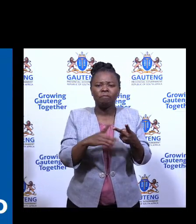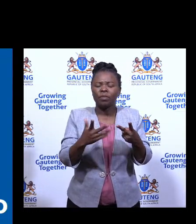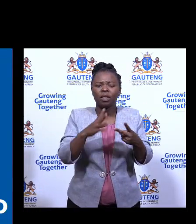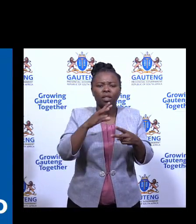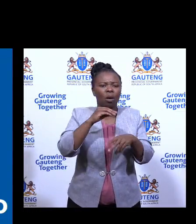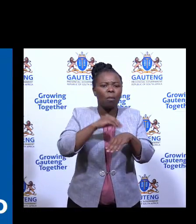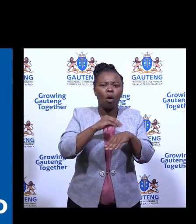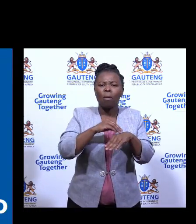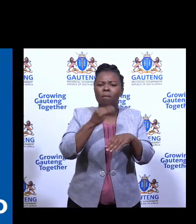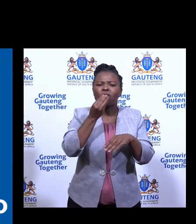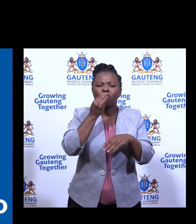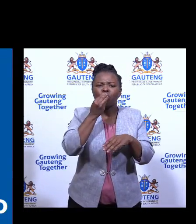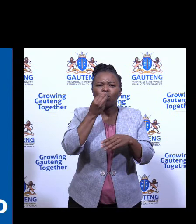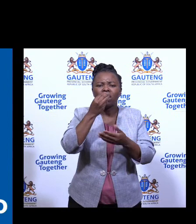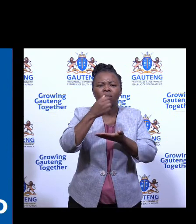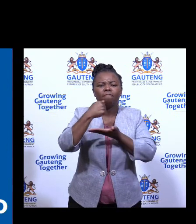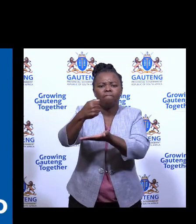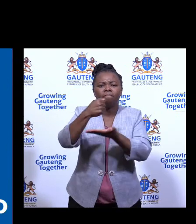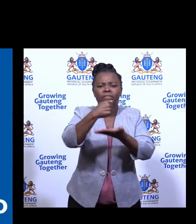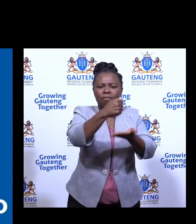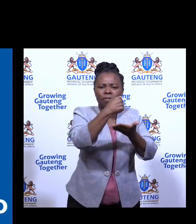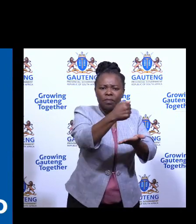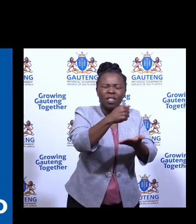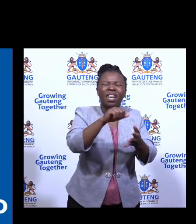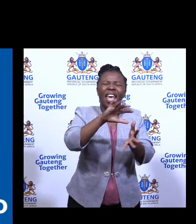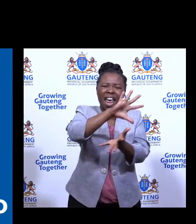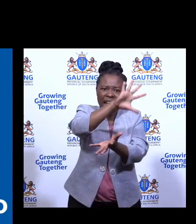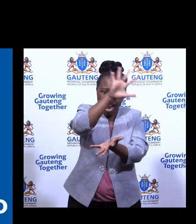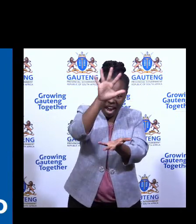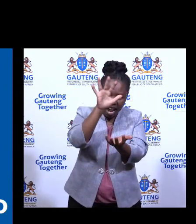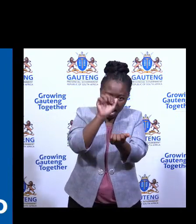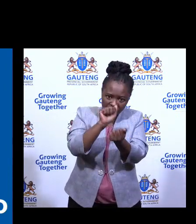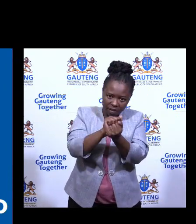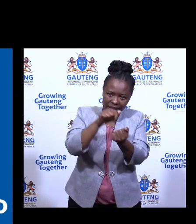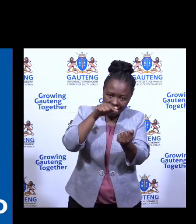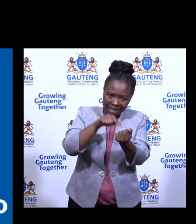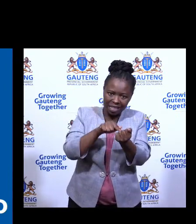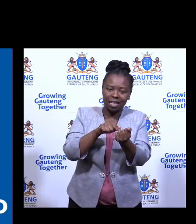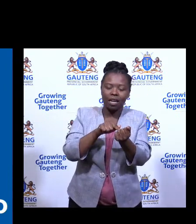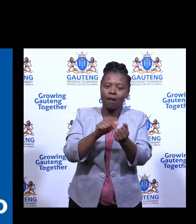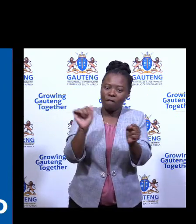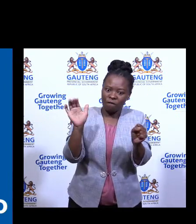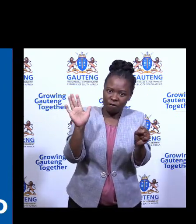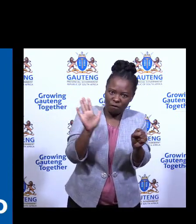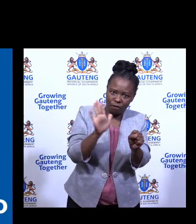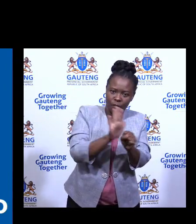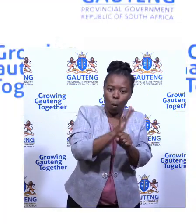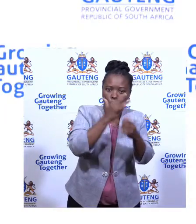had around food relief. All that is under full